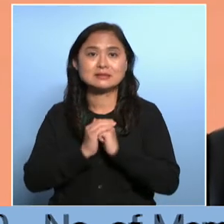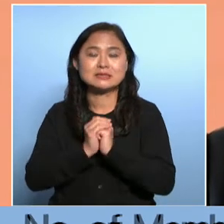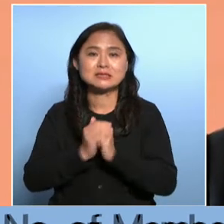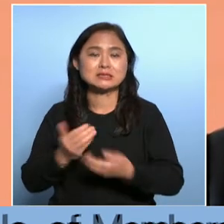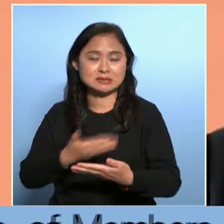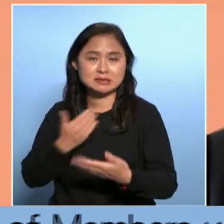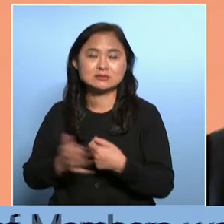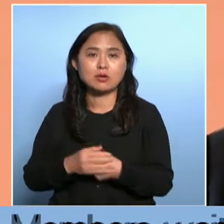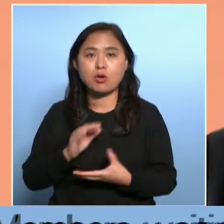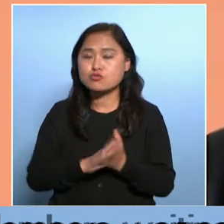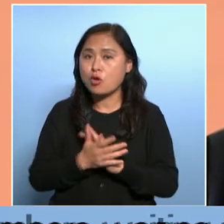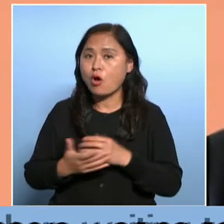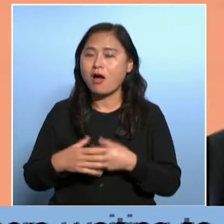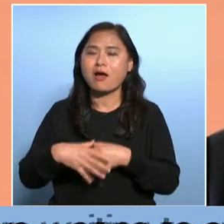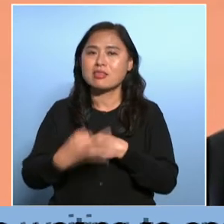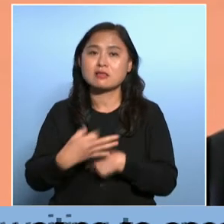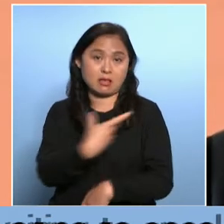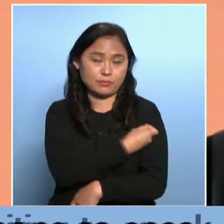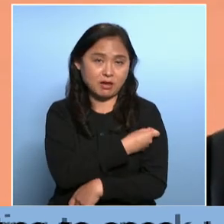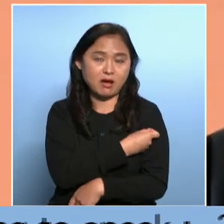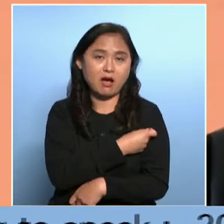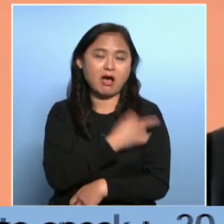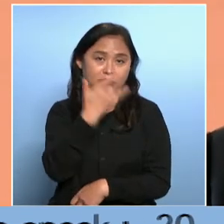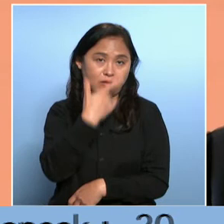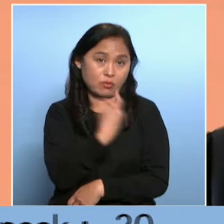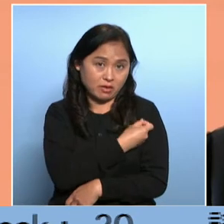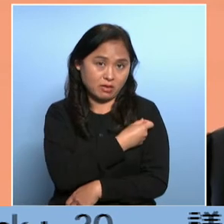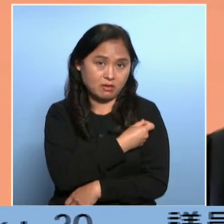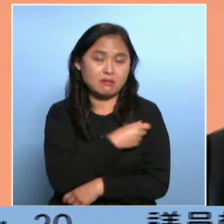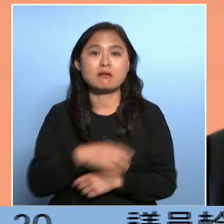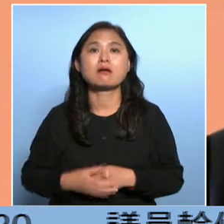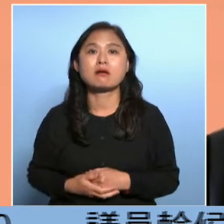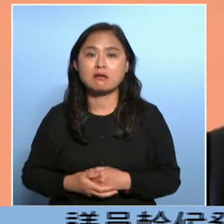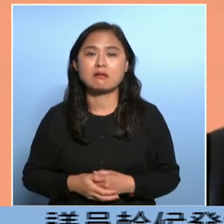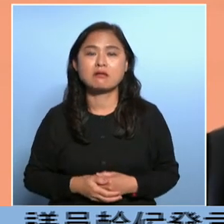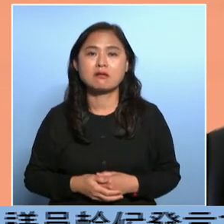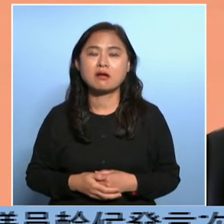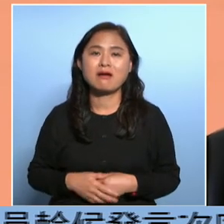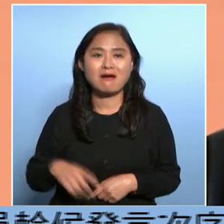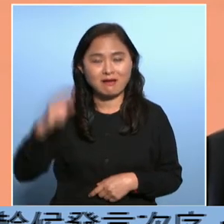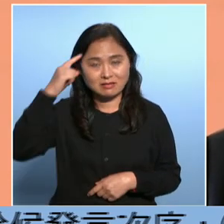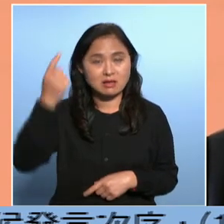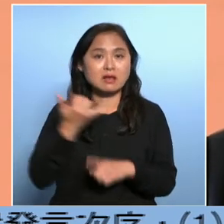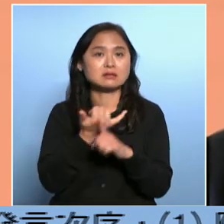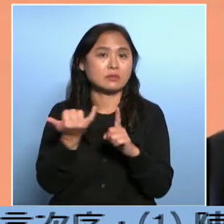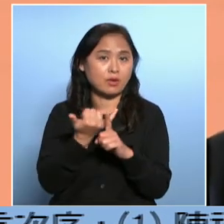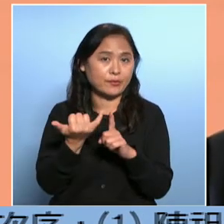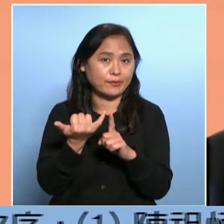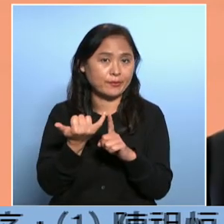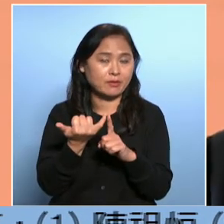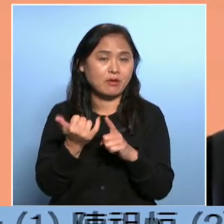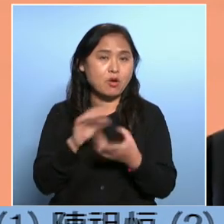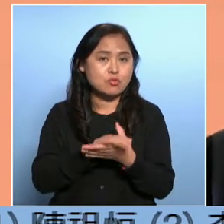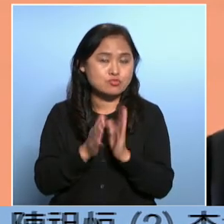nature of this problem. Just a couple of days, for those who would like to take the third jab, taking BioNTech, I